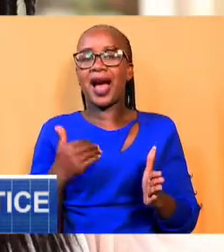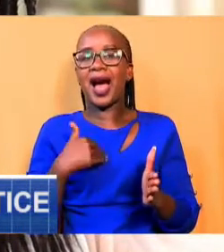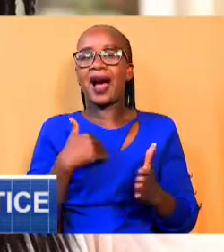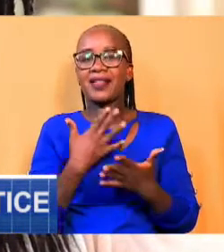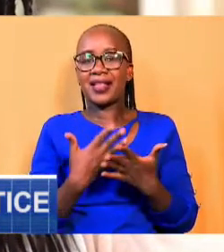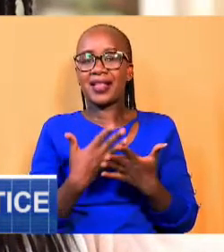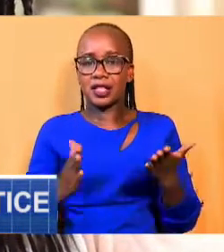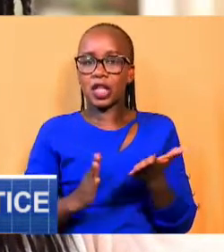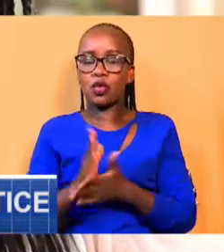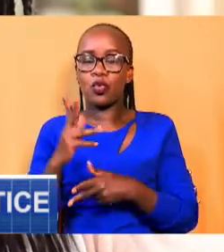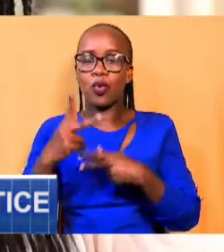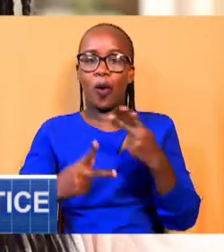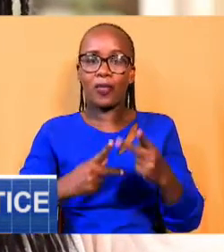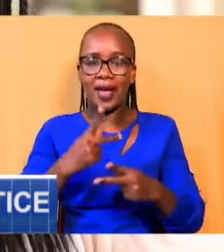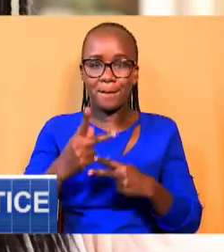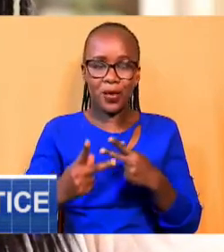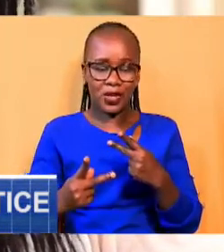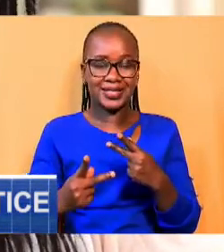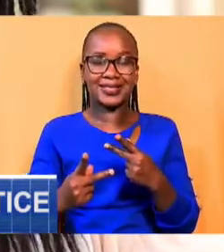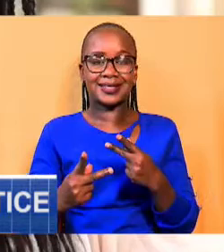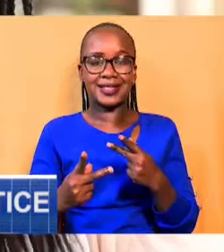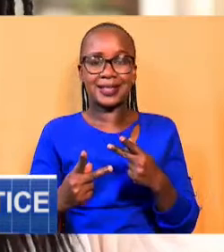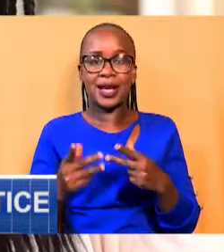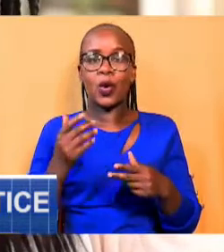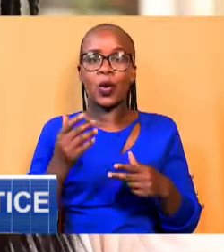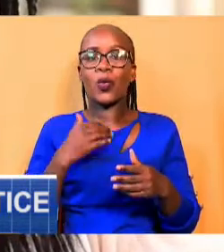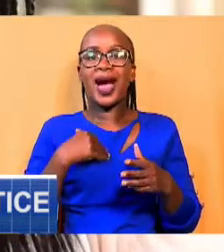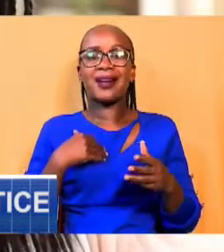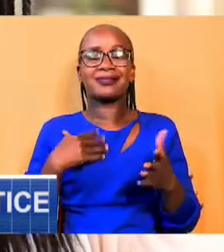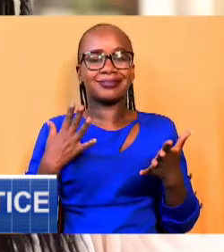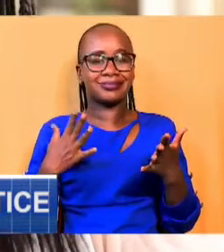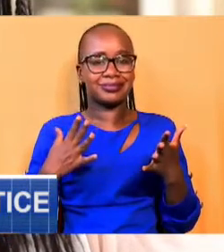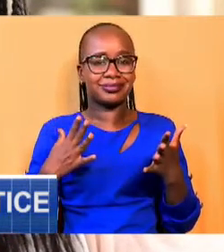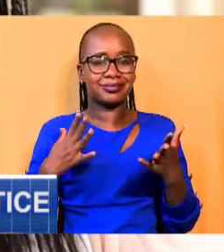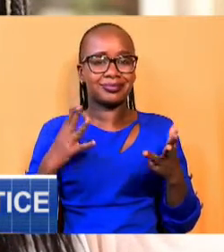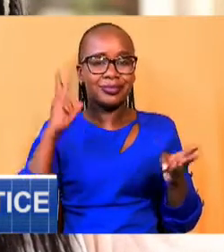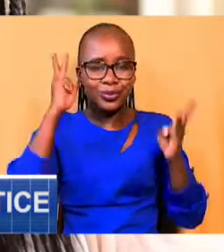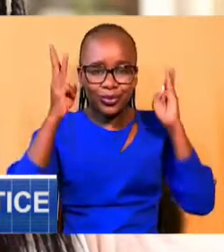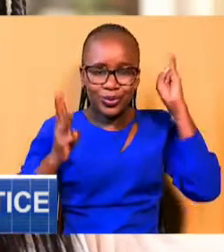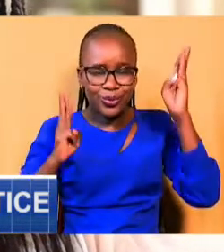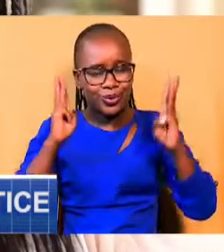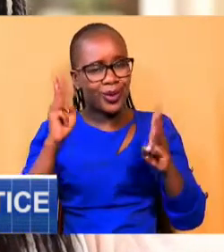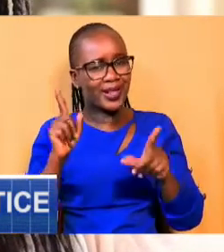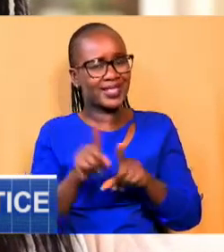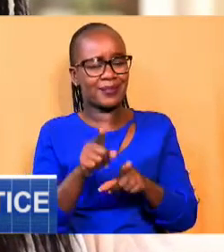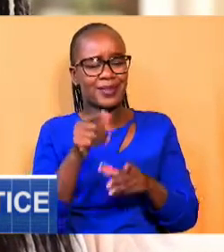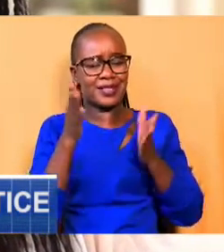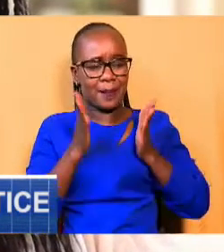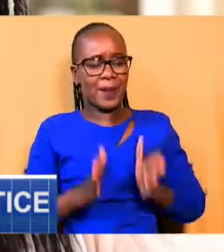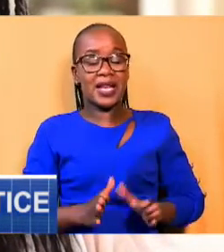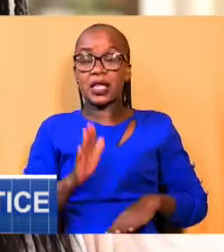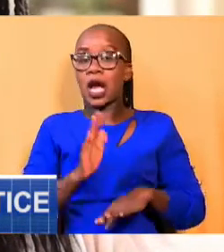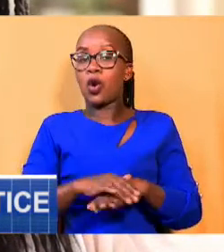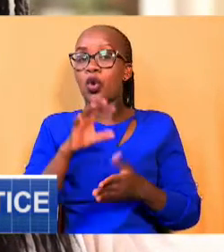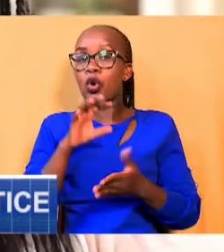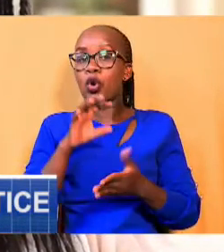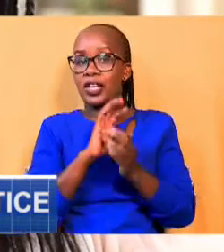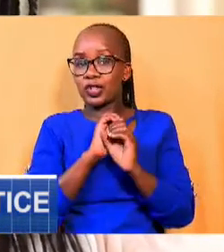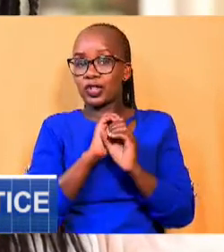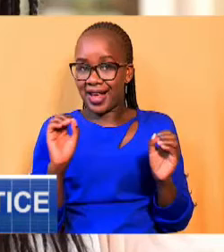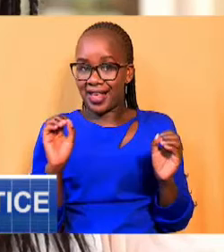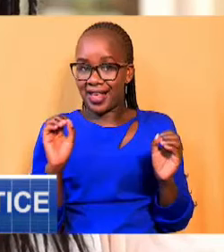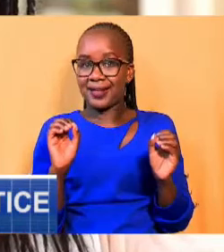do something after they've been through the process, they will be in an anxious state, and you can clearly see that this person is not in a good